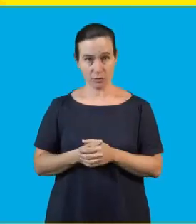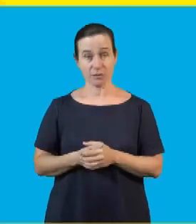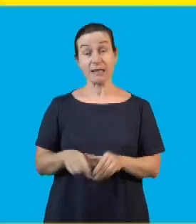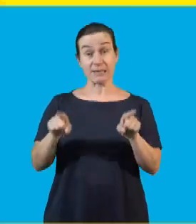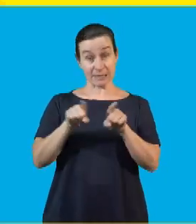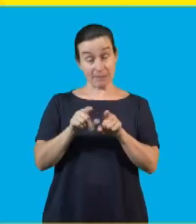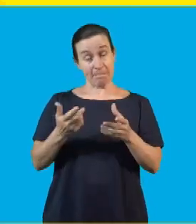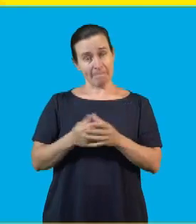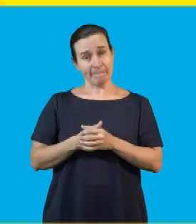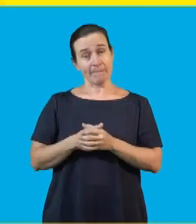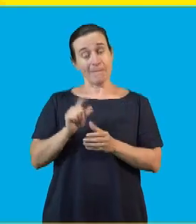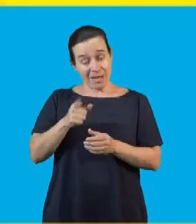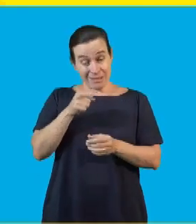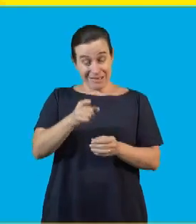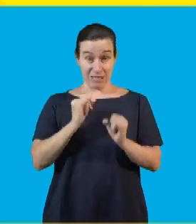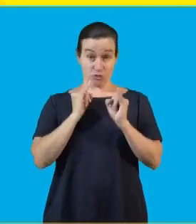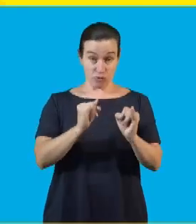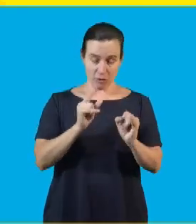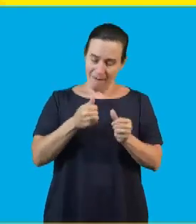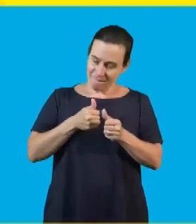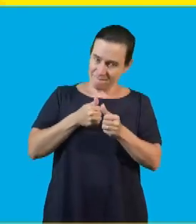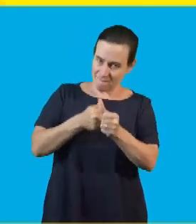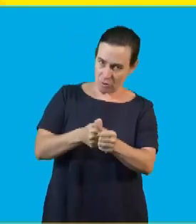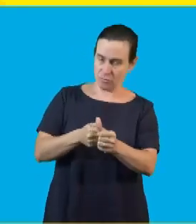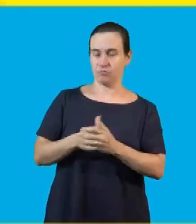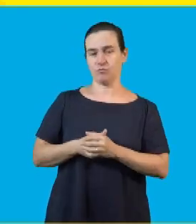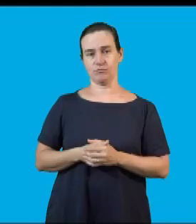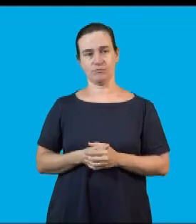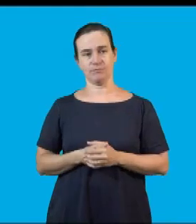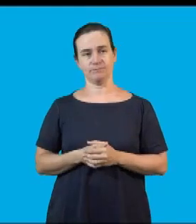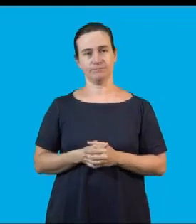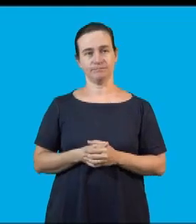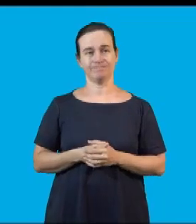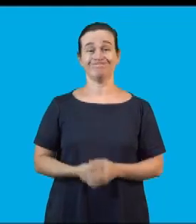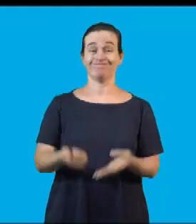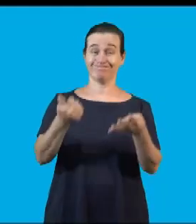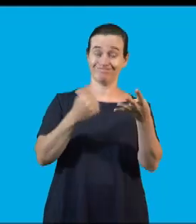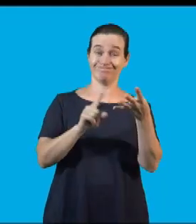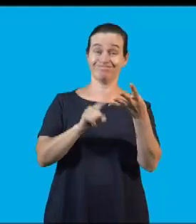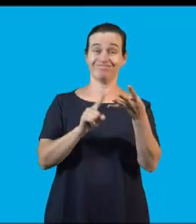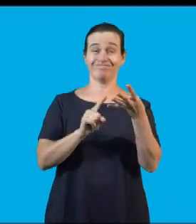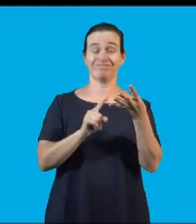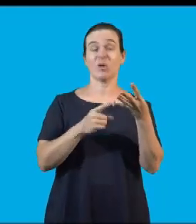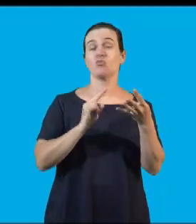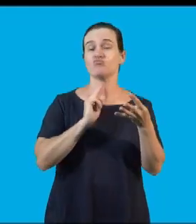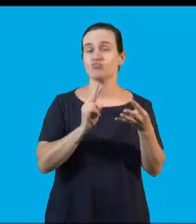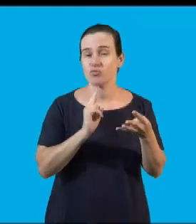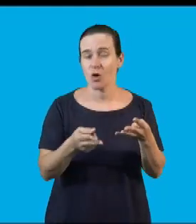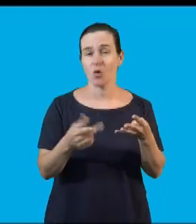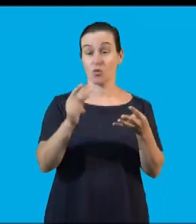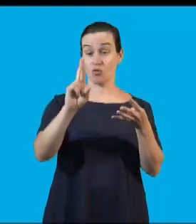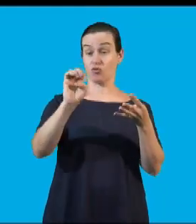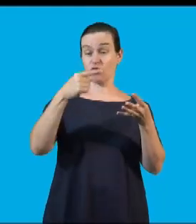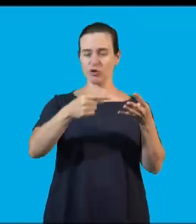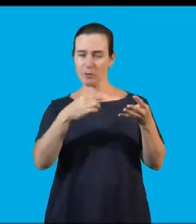transactional writing question. Follow them to a T. Another problem is inappropriate